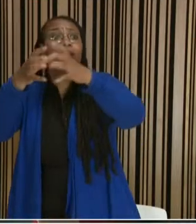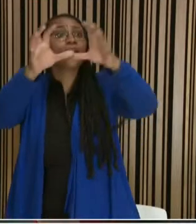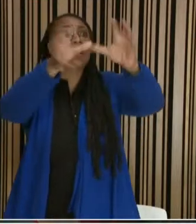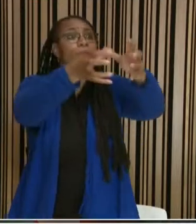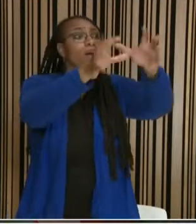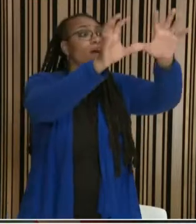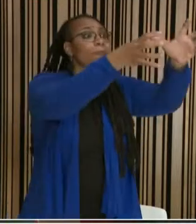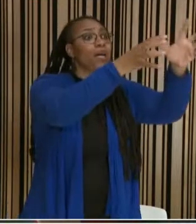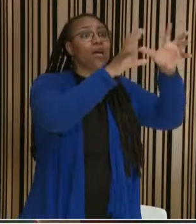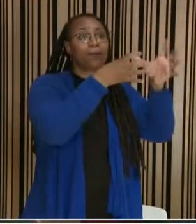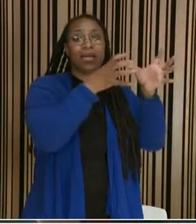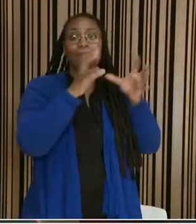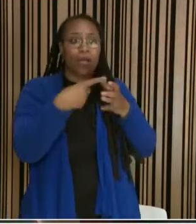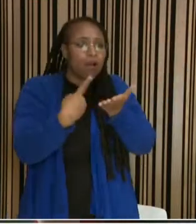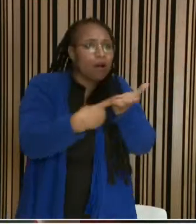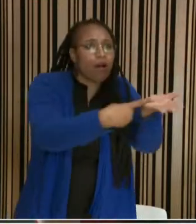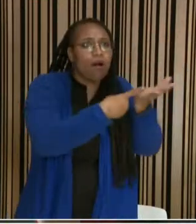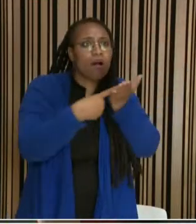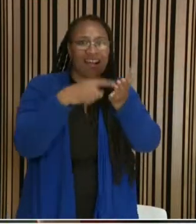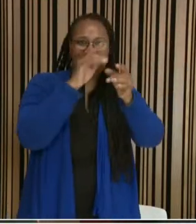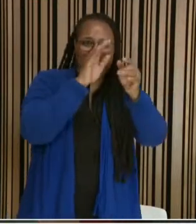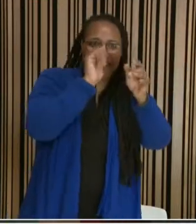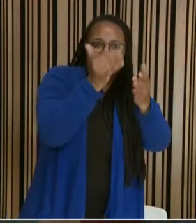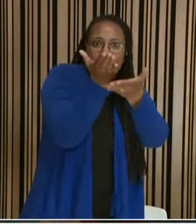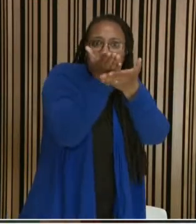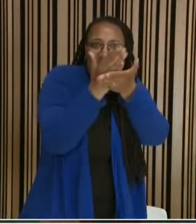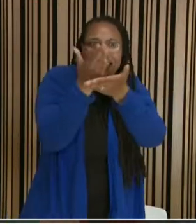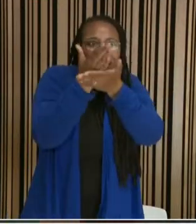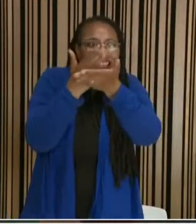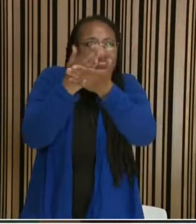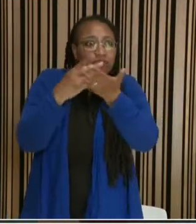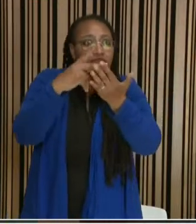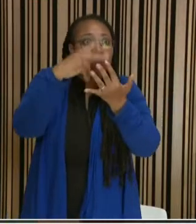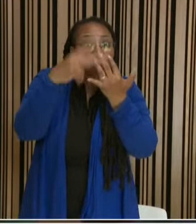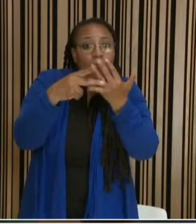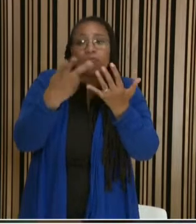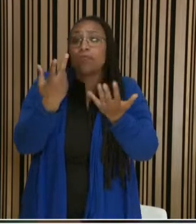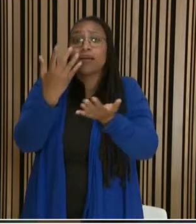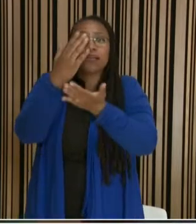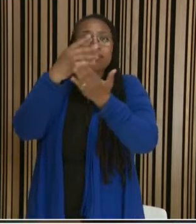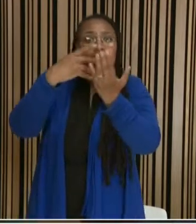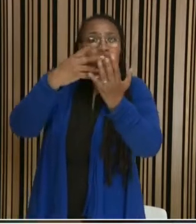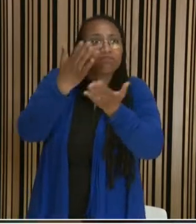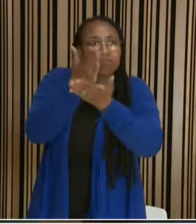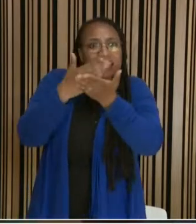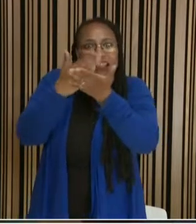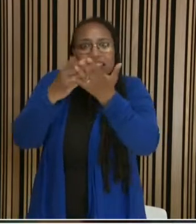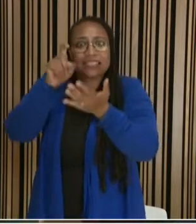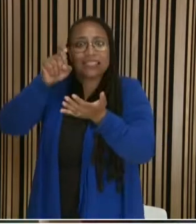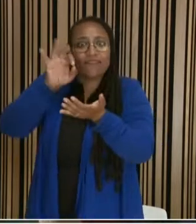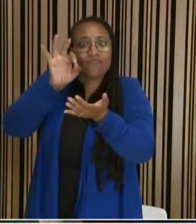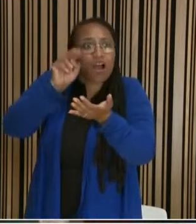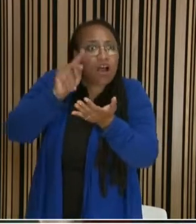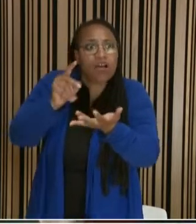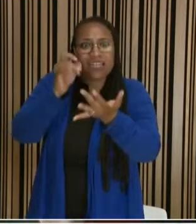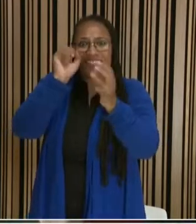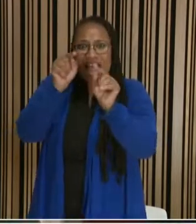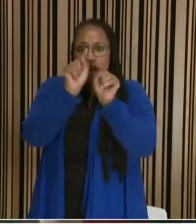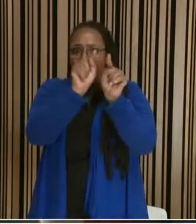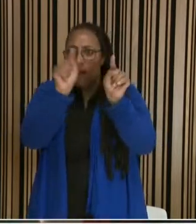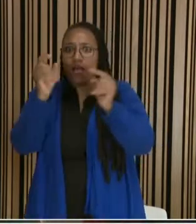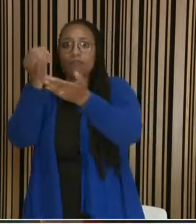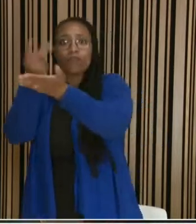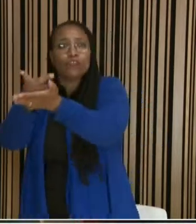or amend my proposal. So that's the stage that we're in now. And every year there's some